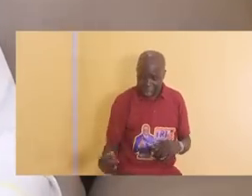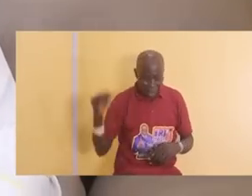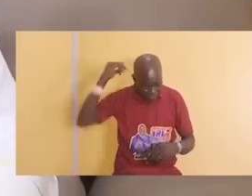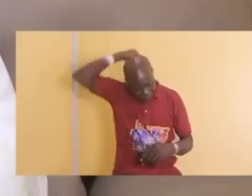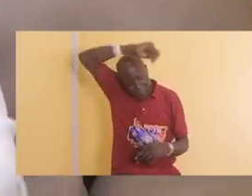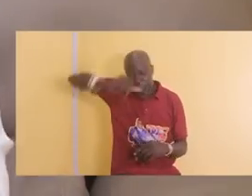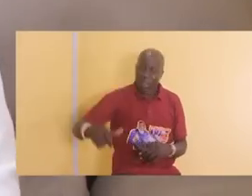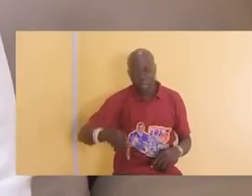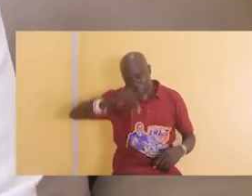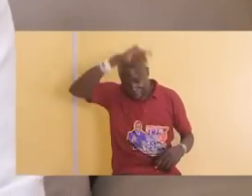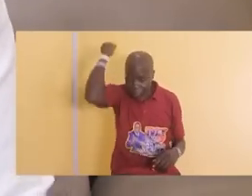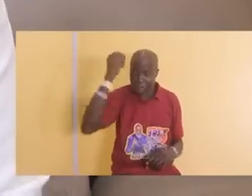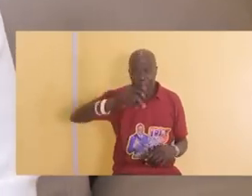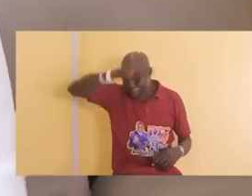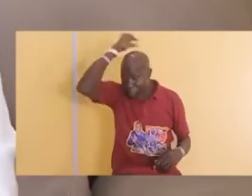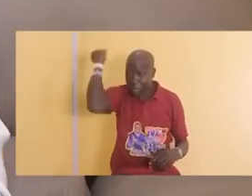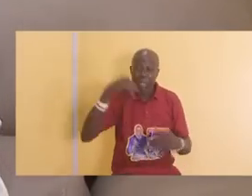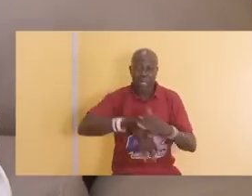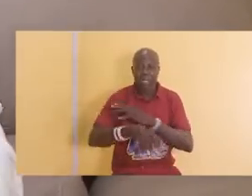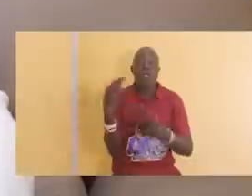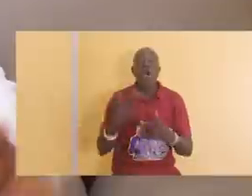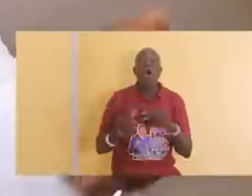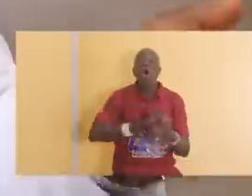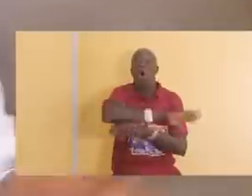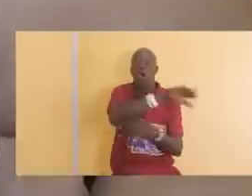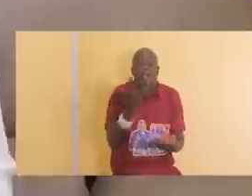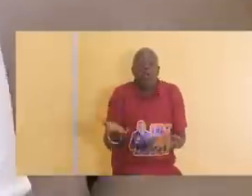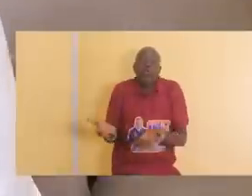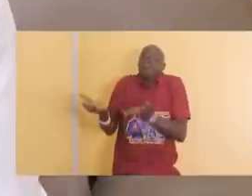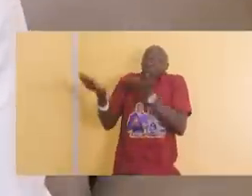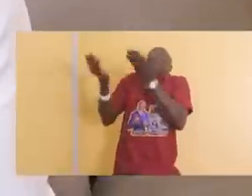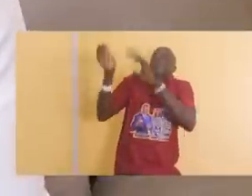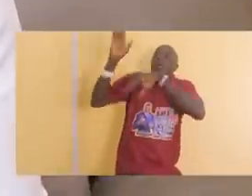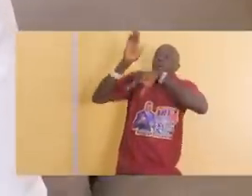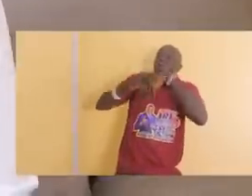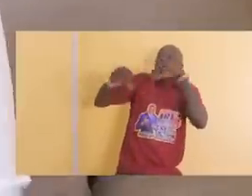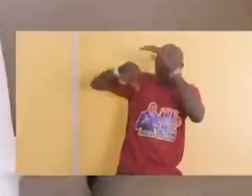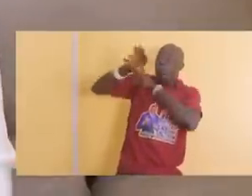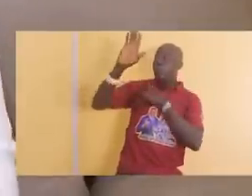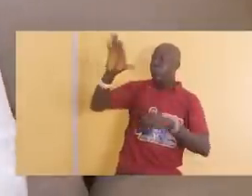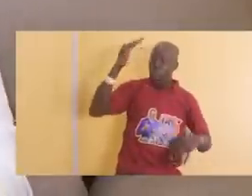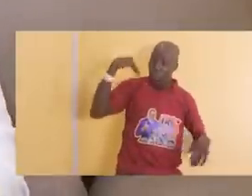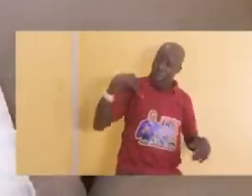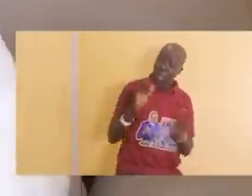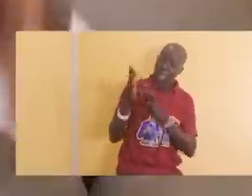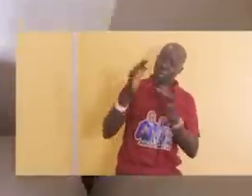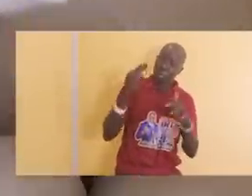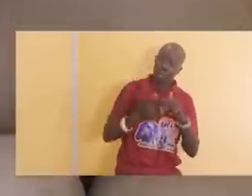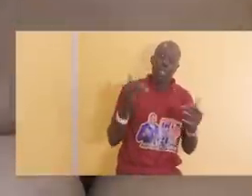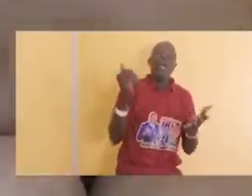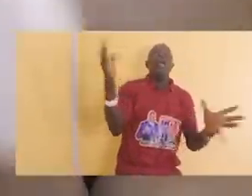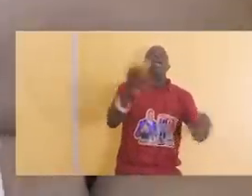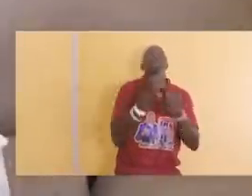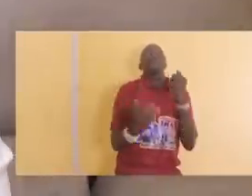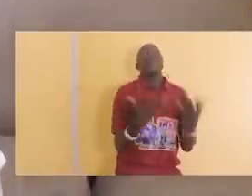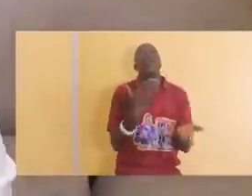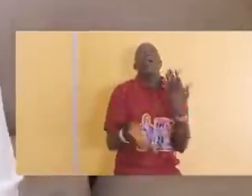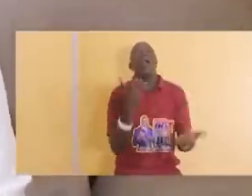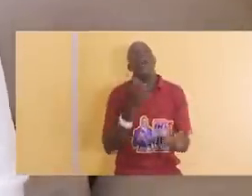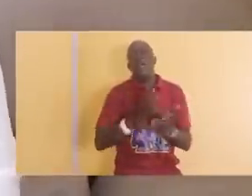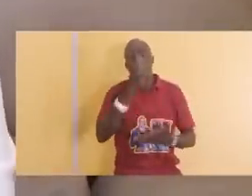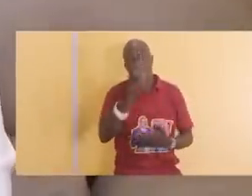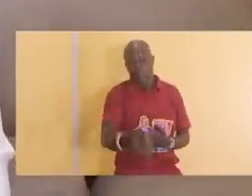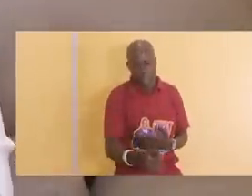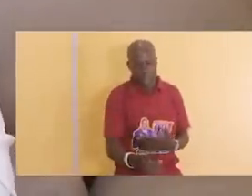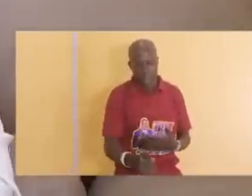Turn it back. In the name of Jesus. Everybody know better than you. In the name of Jesus.